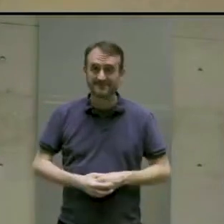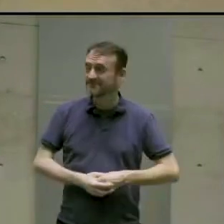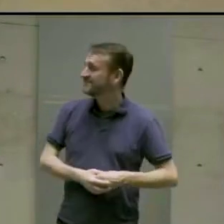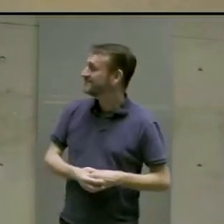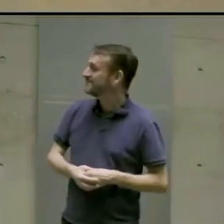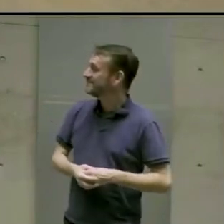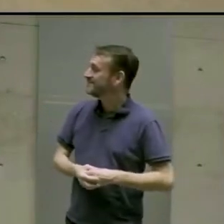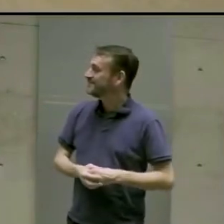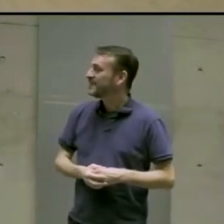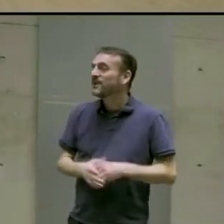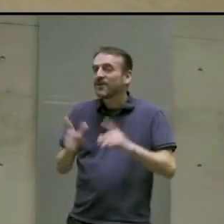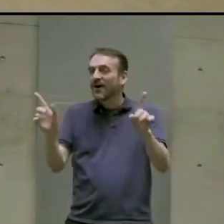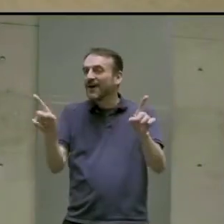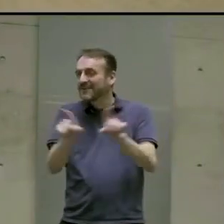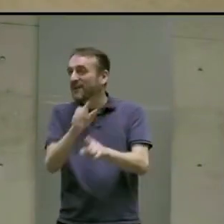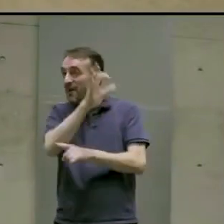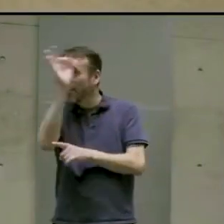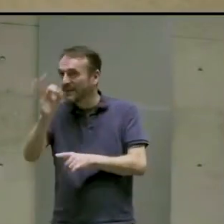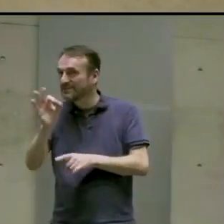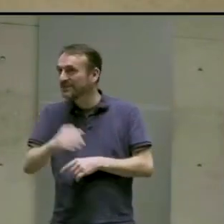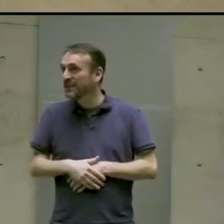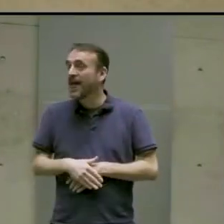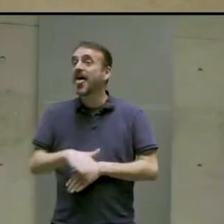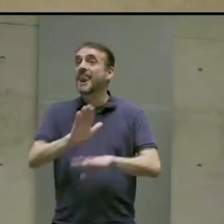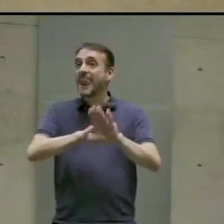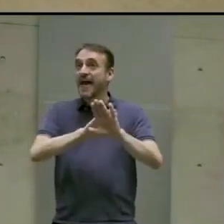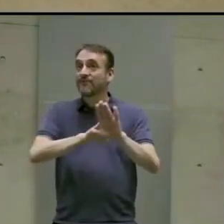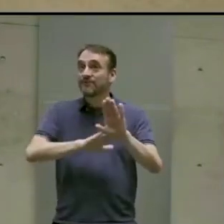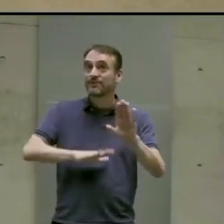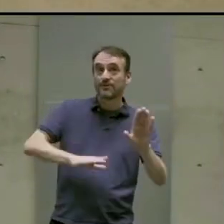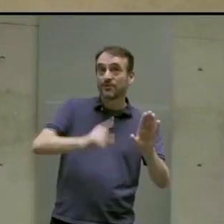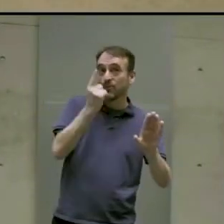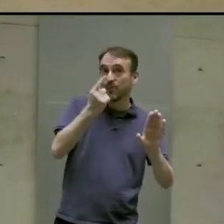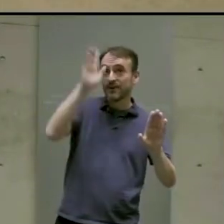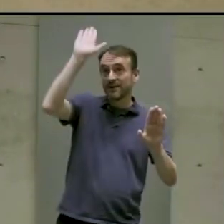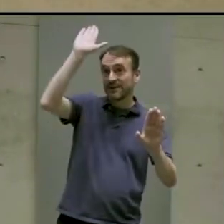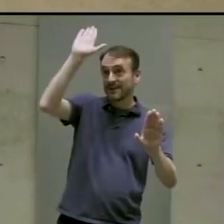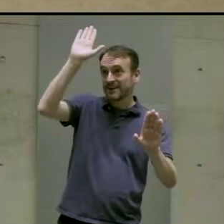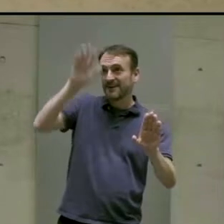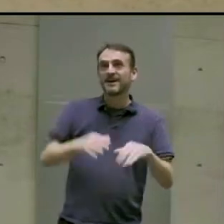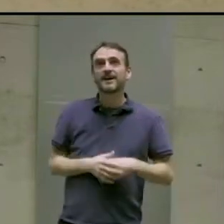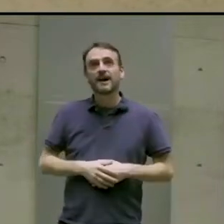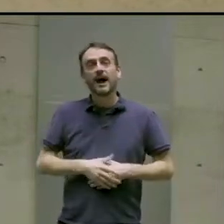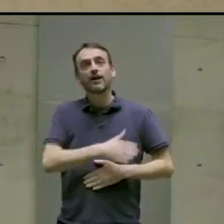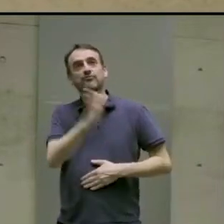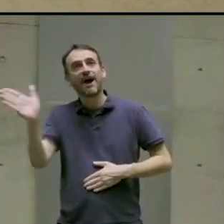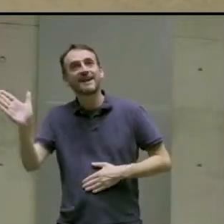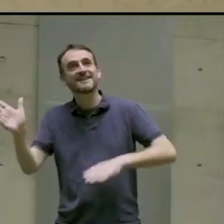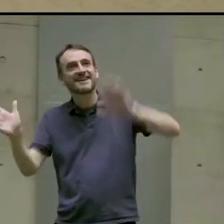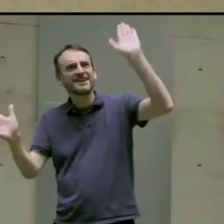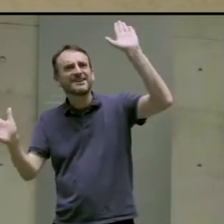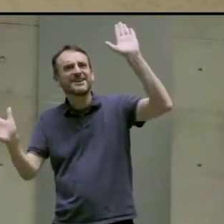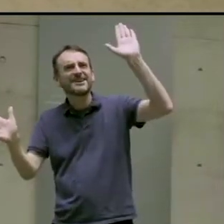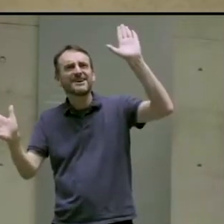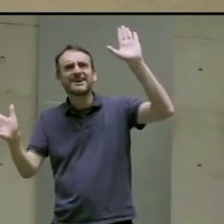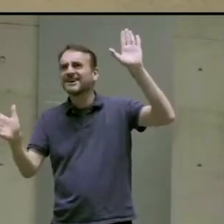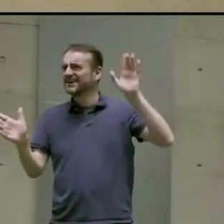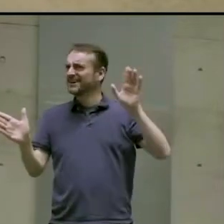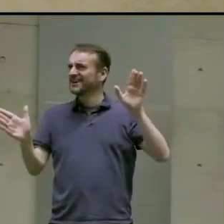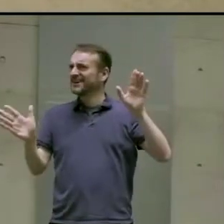Now, I'm going to ask the same question again. Who's going to go left? All right, and who's going to go right? All